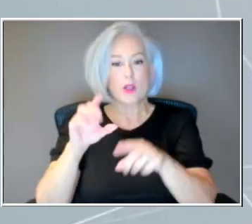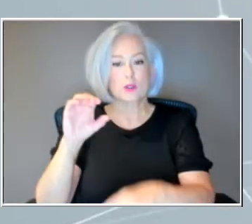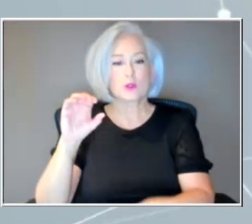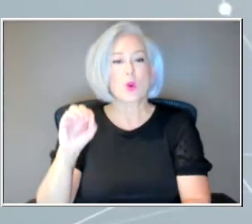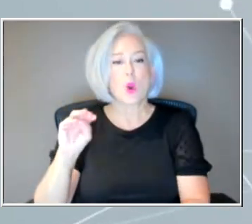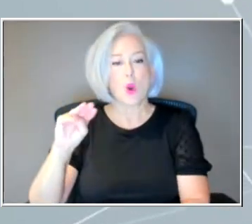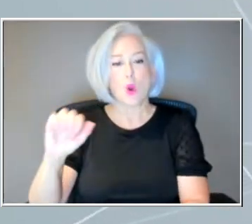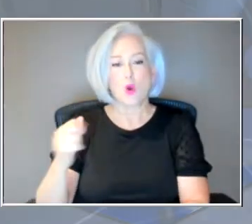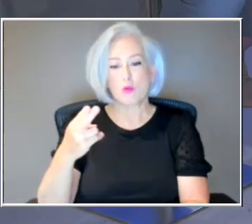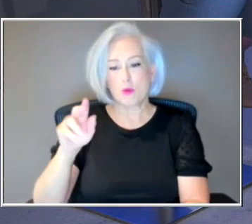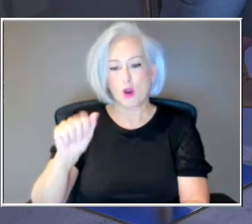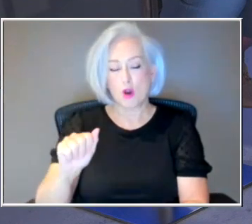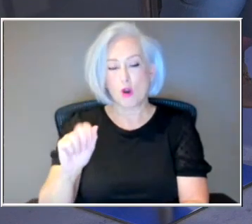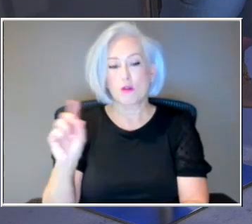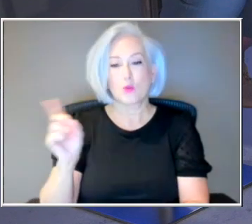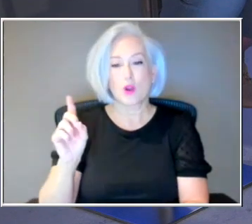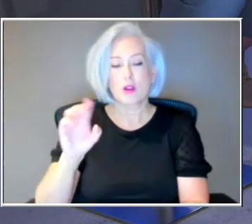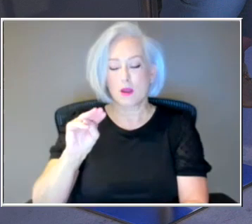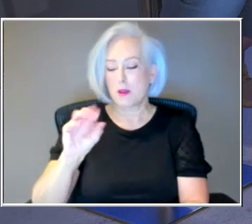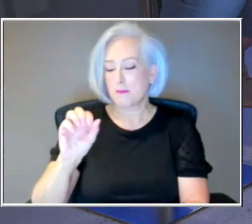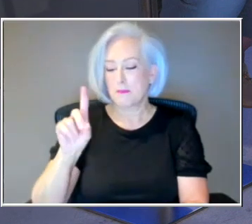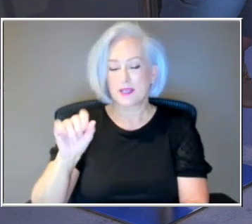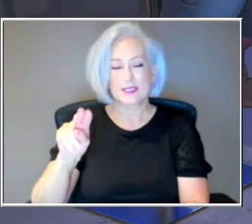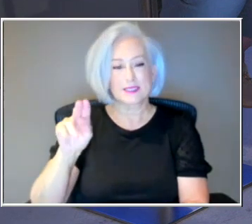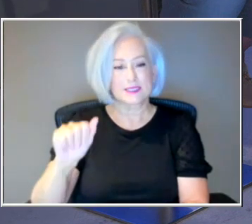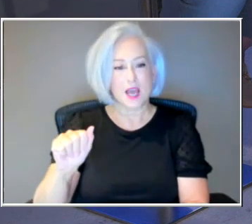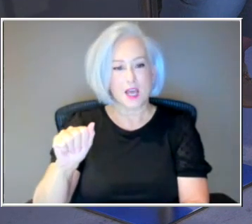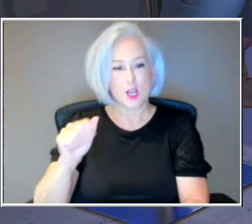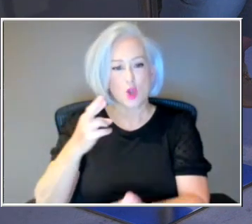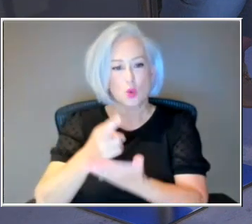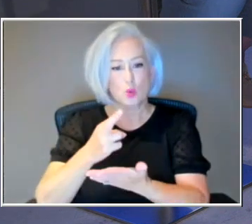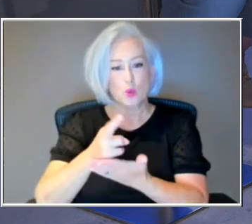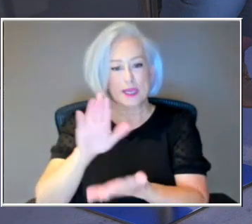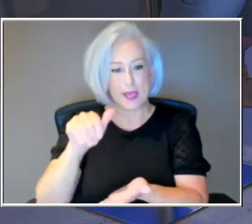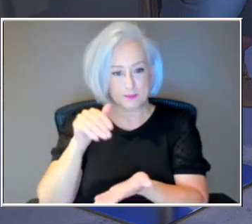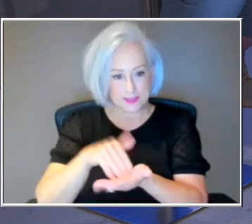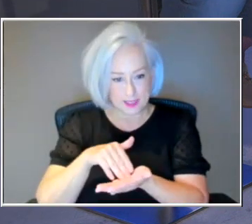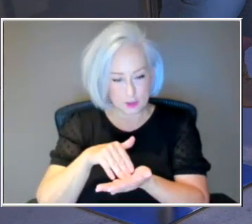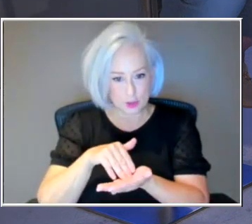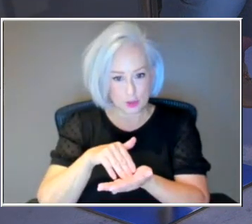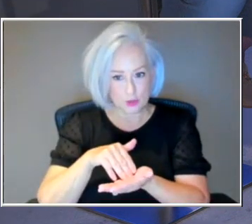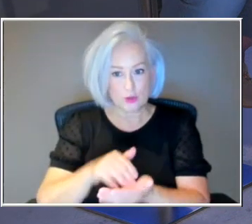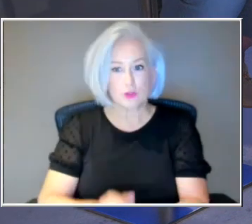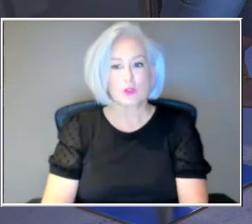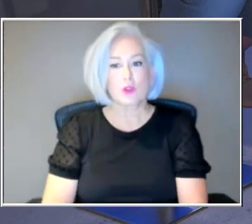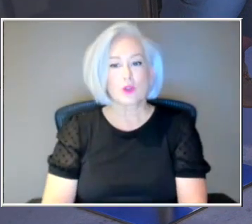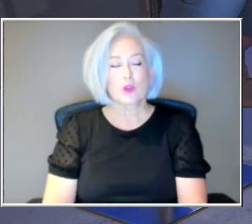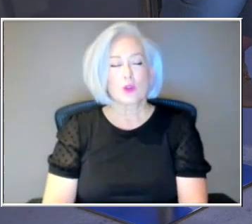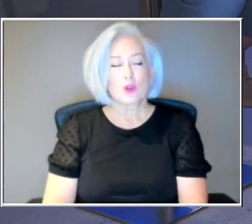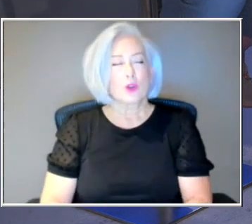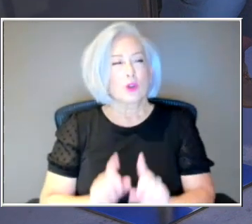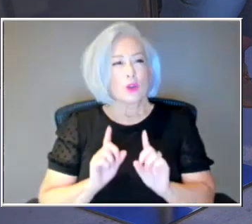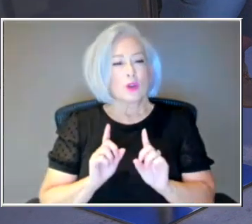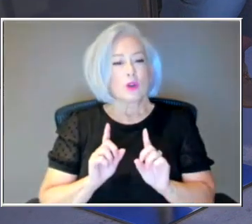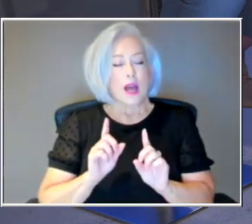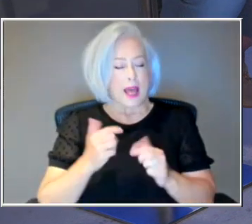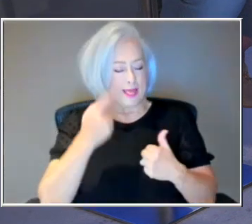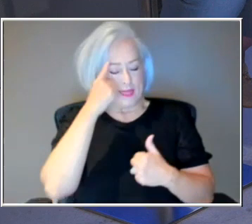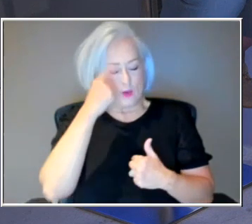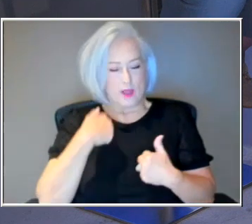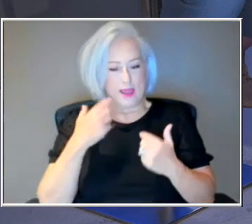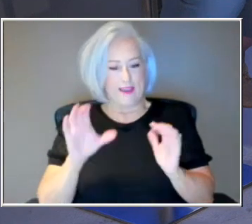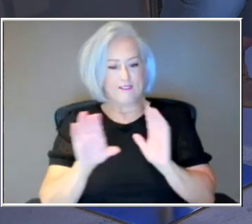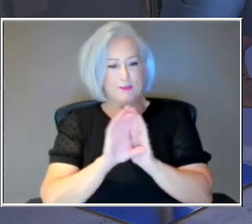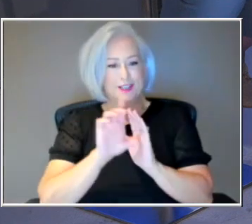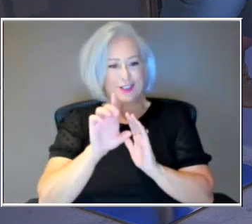Madonna Rehab Center in Omaha. So you go, we have some photos, I think, of when you graduated